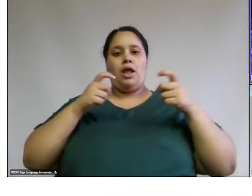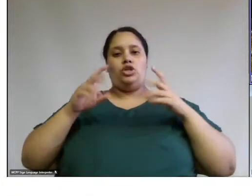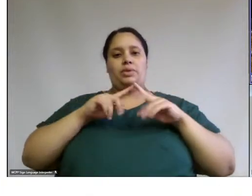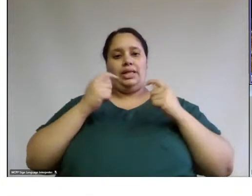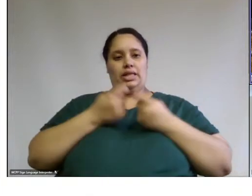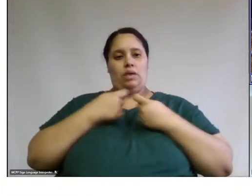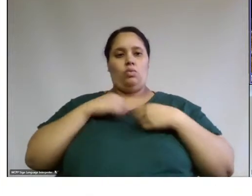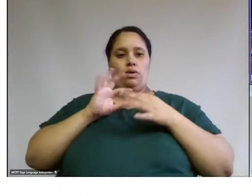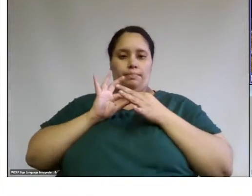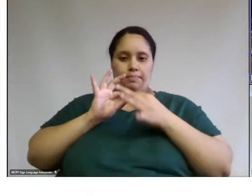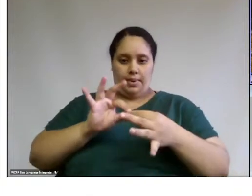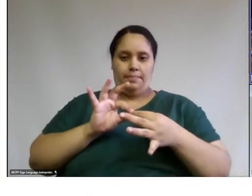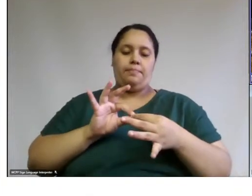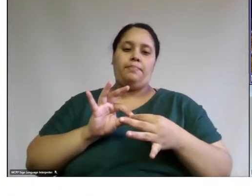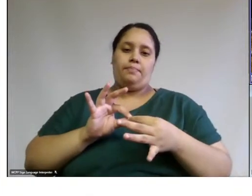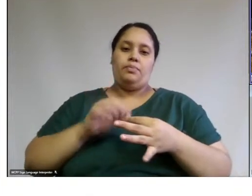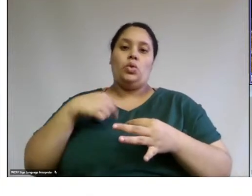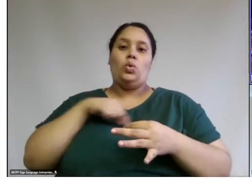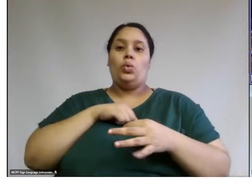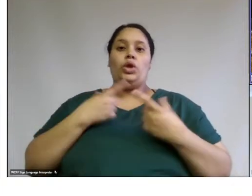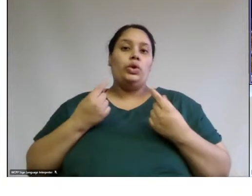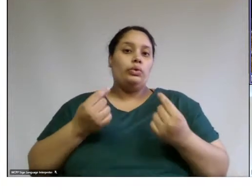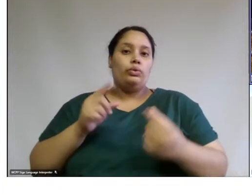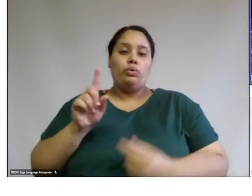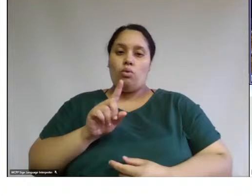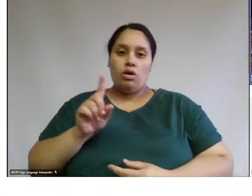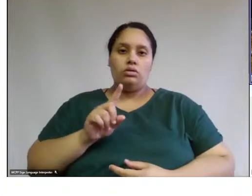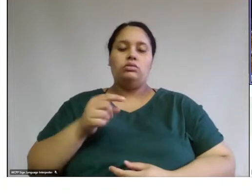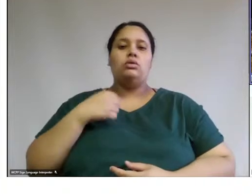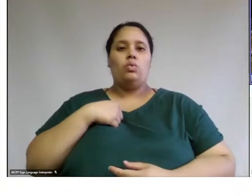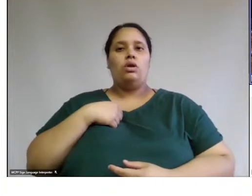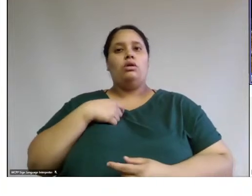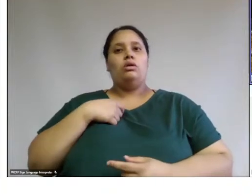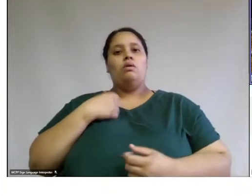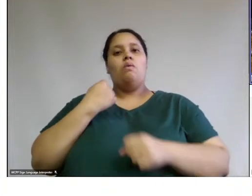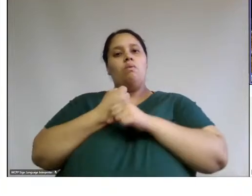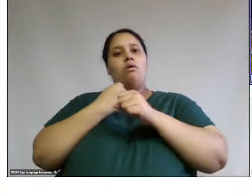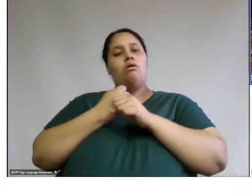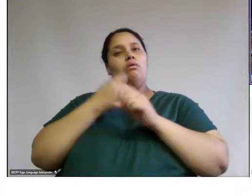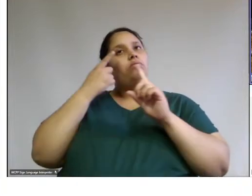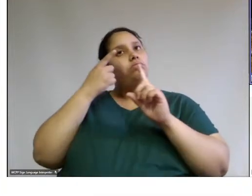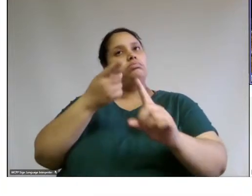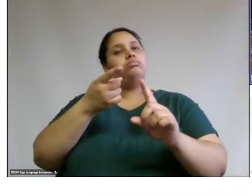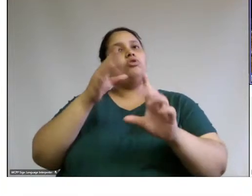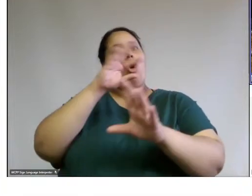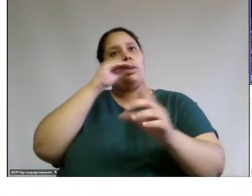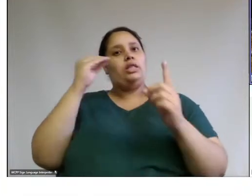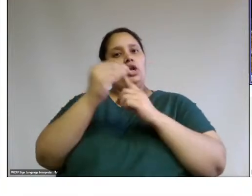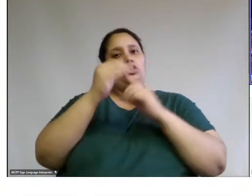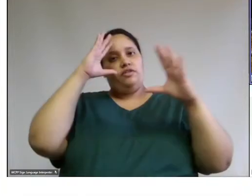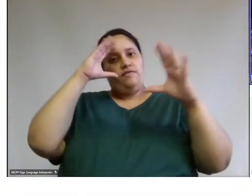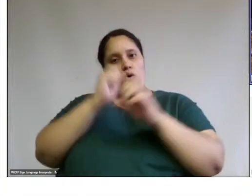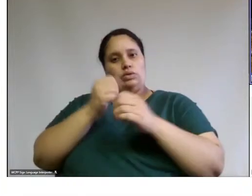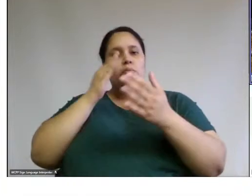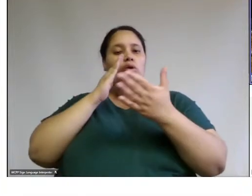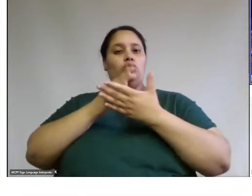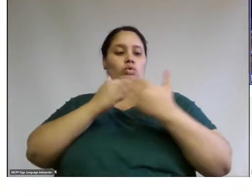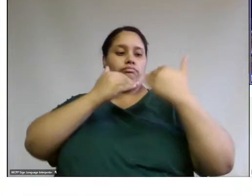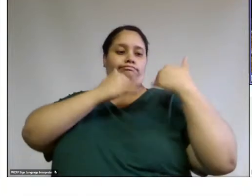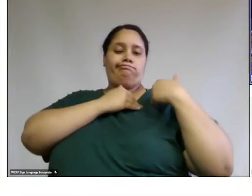Chairperson. That what we will do is move to an orientation where accountability is at